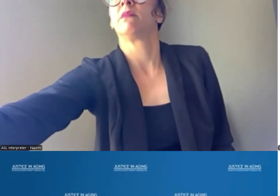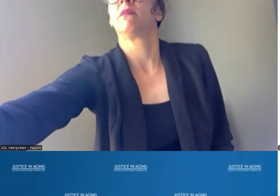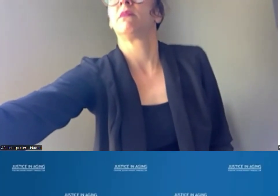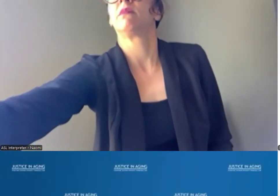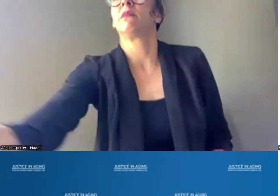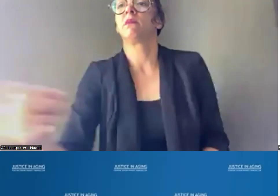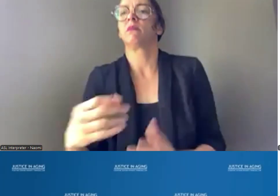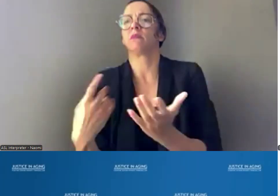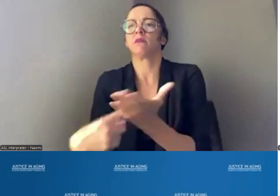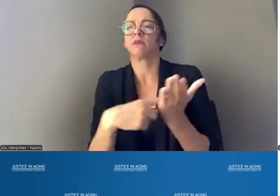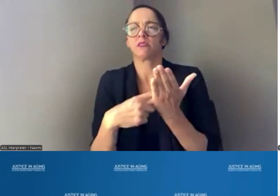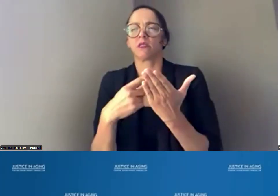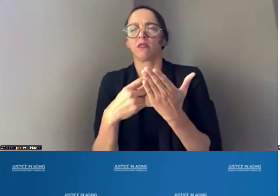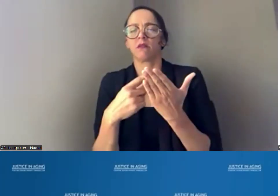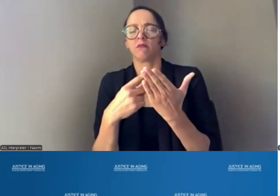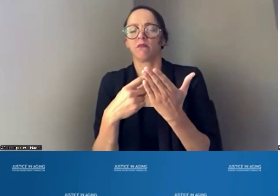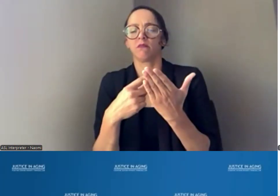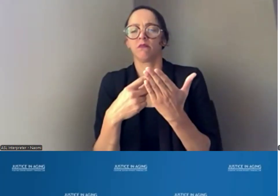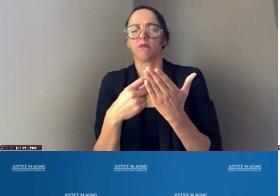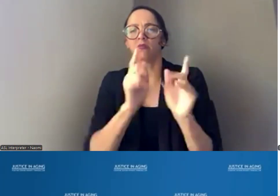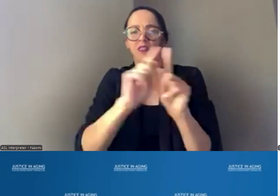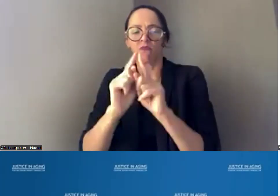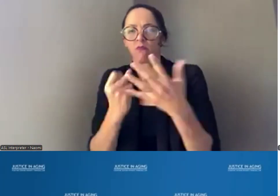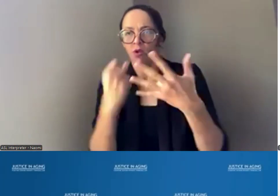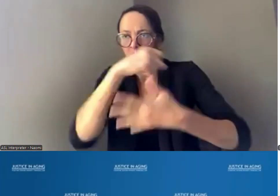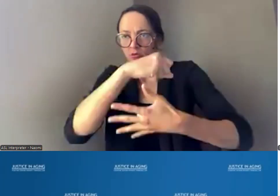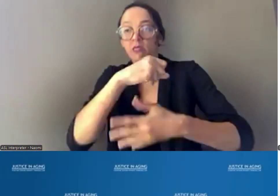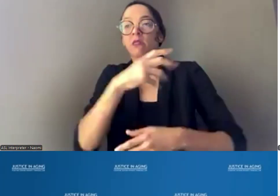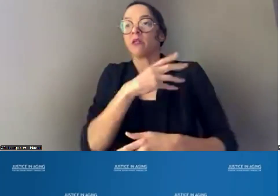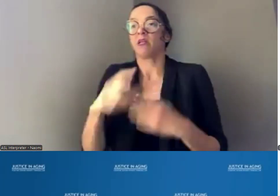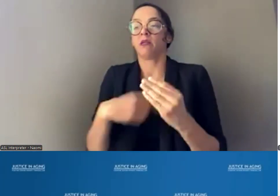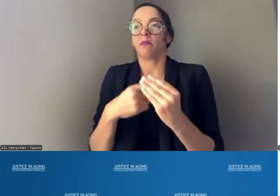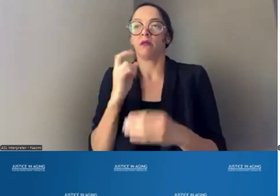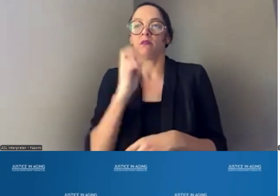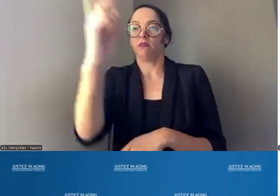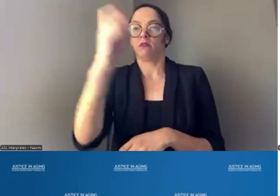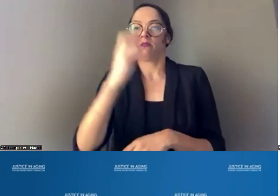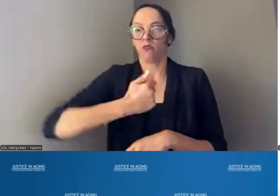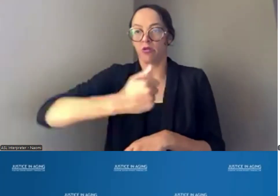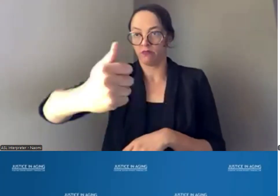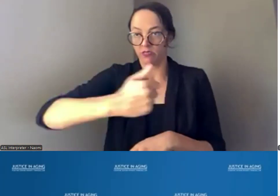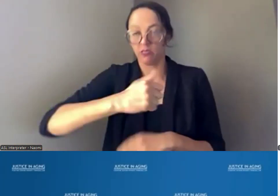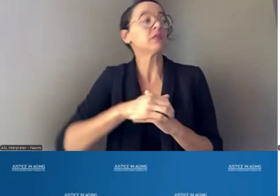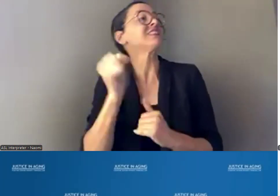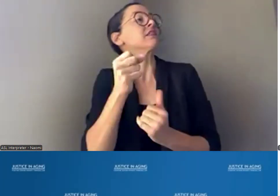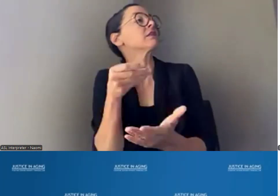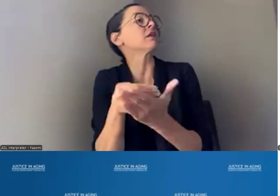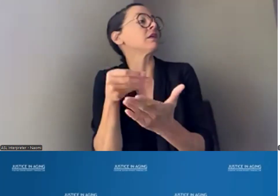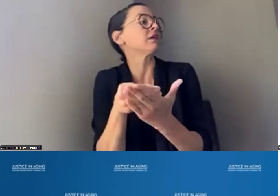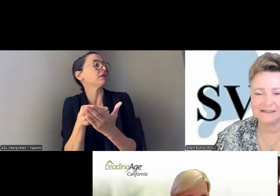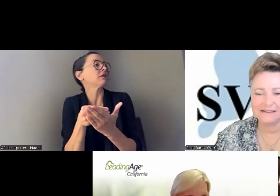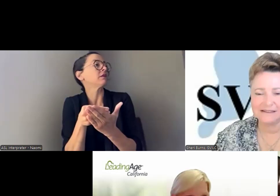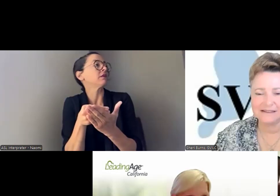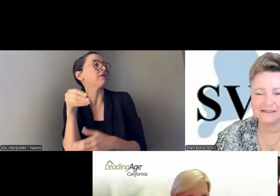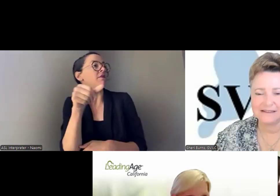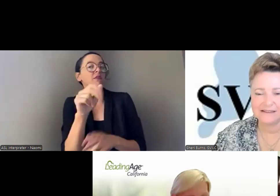priorities, and then transportation. On transportation, the funding assessment is 1, and the Cal